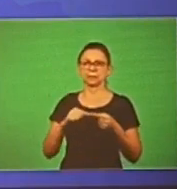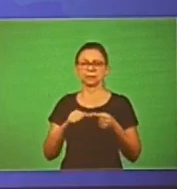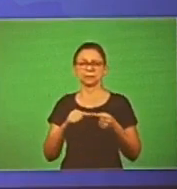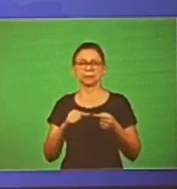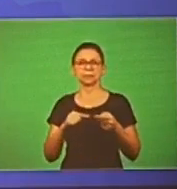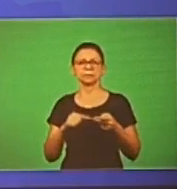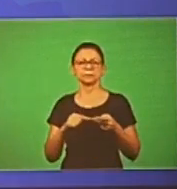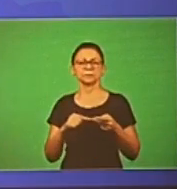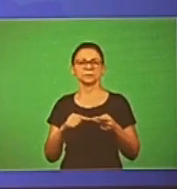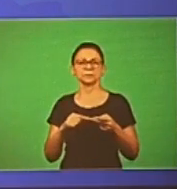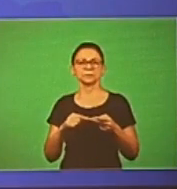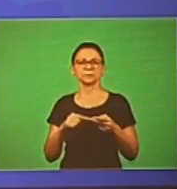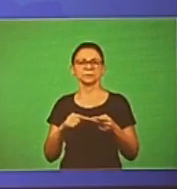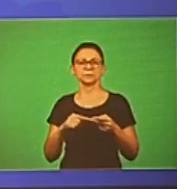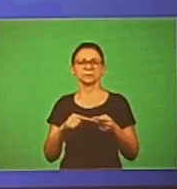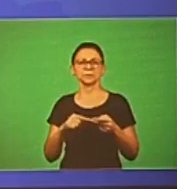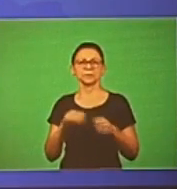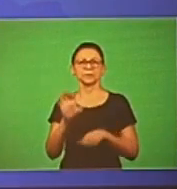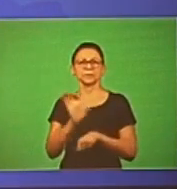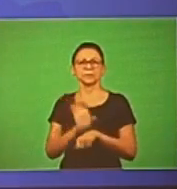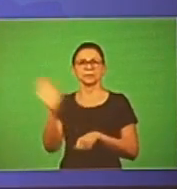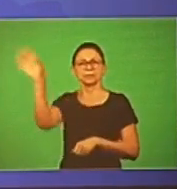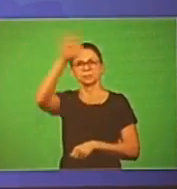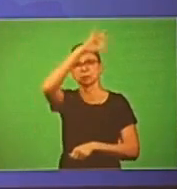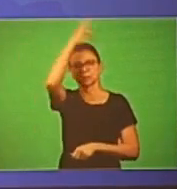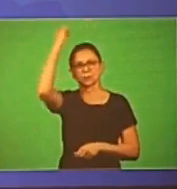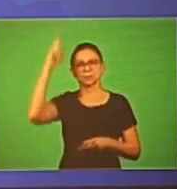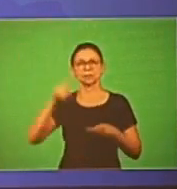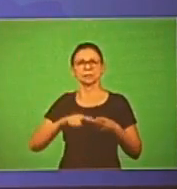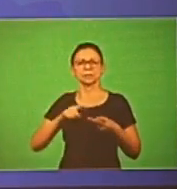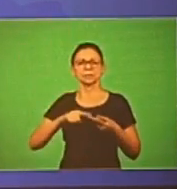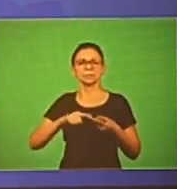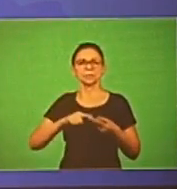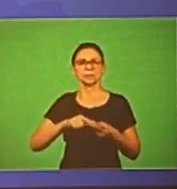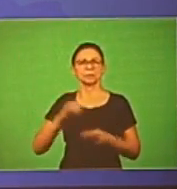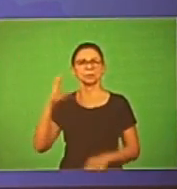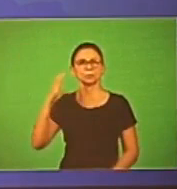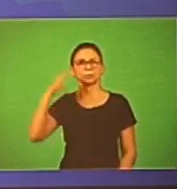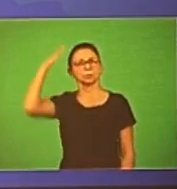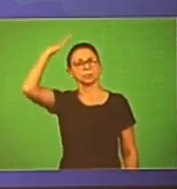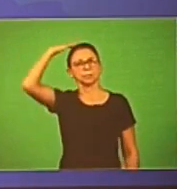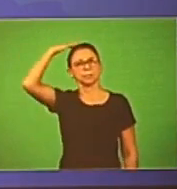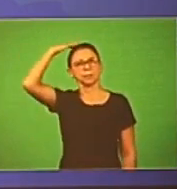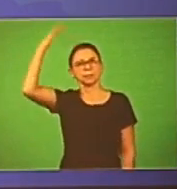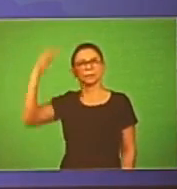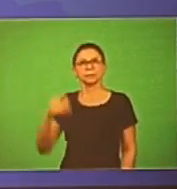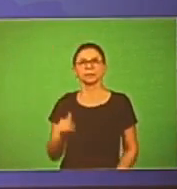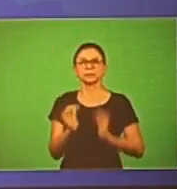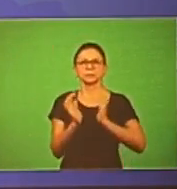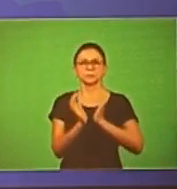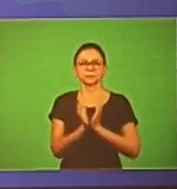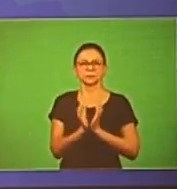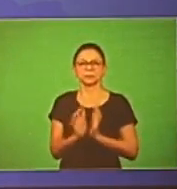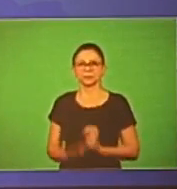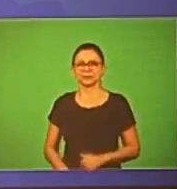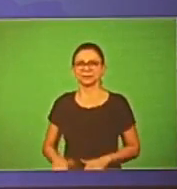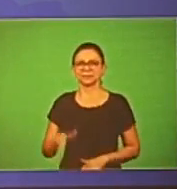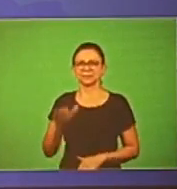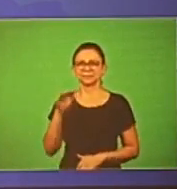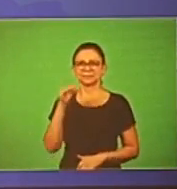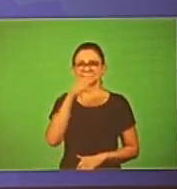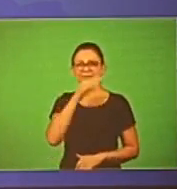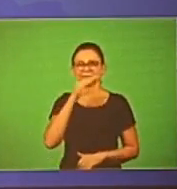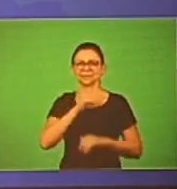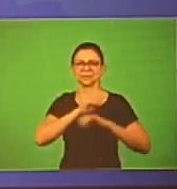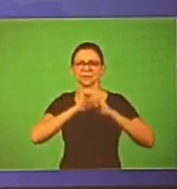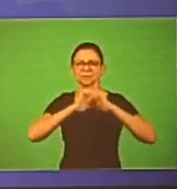the work that was made in Cariacica, in the state of Espírito Santo in Brazil, and also in Curitiba, in the state of Paraná, a group of children